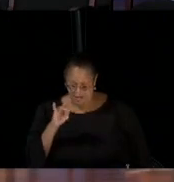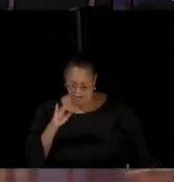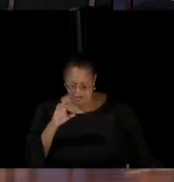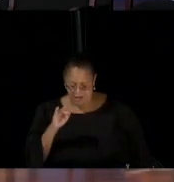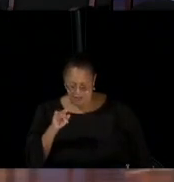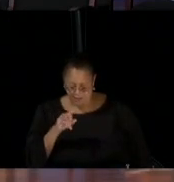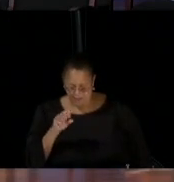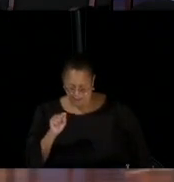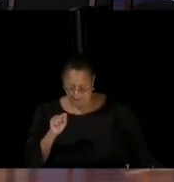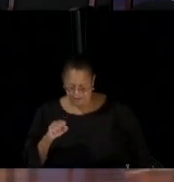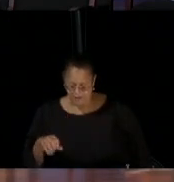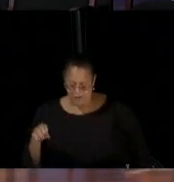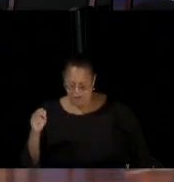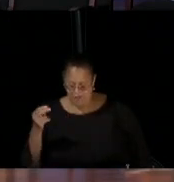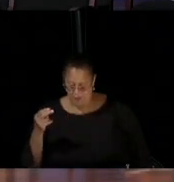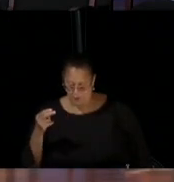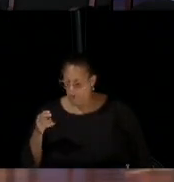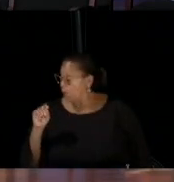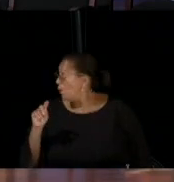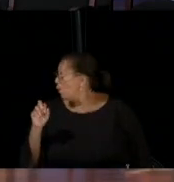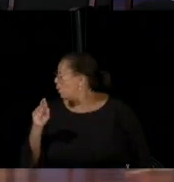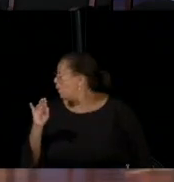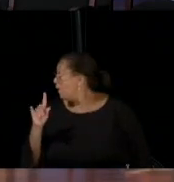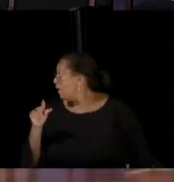Nicholas Henry Orlando.